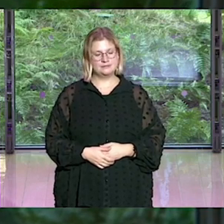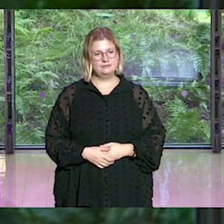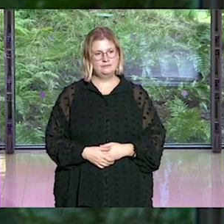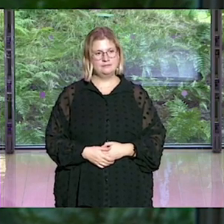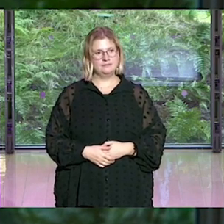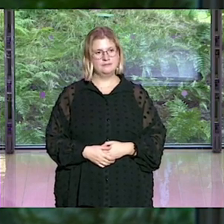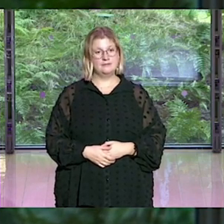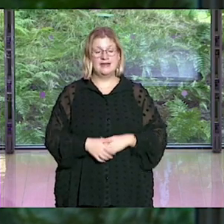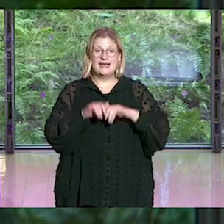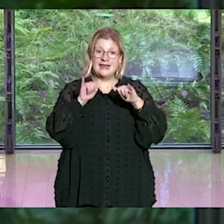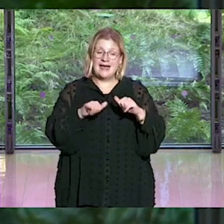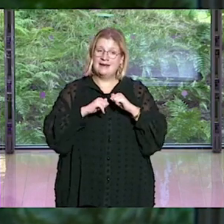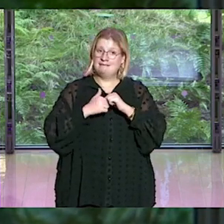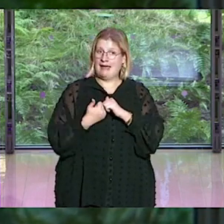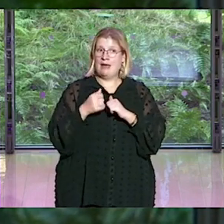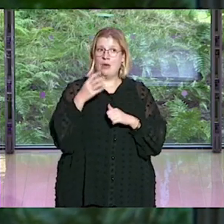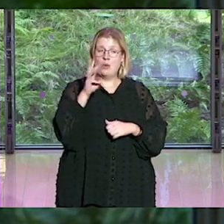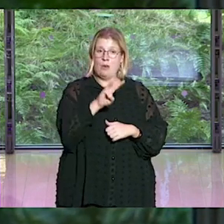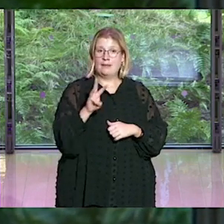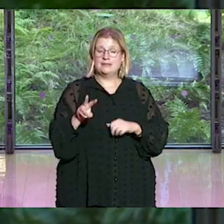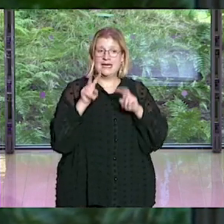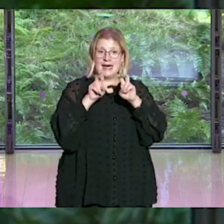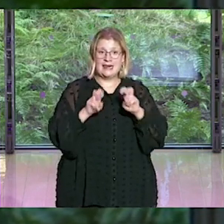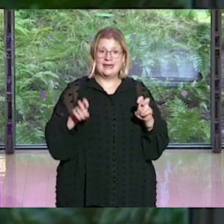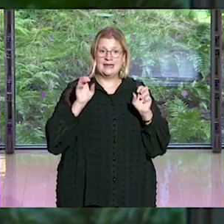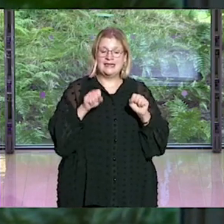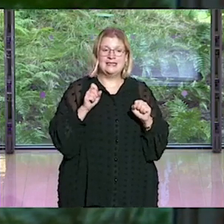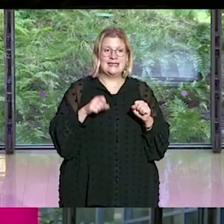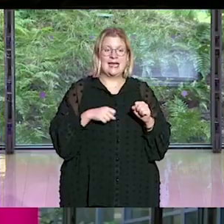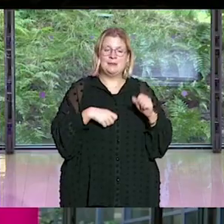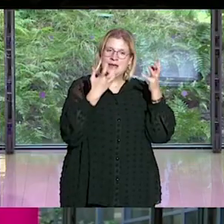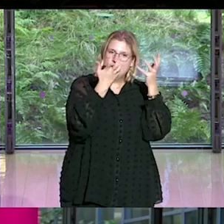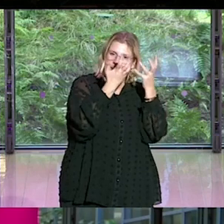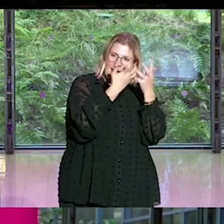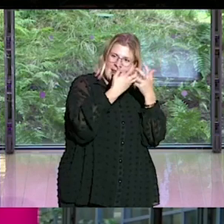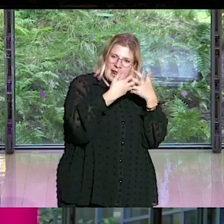And that is how website analytics can be executed beautifully.